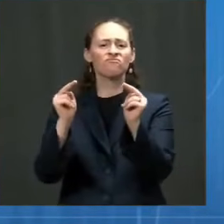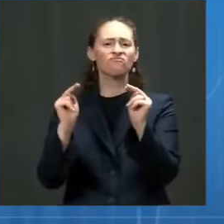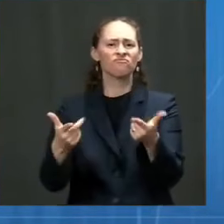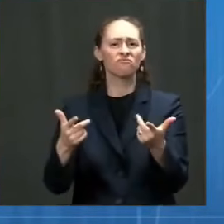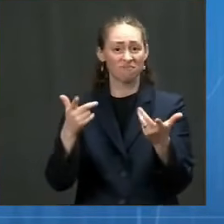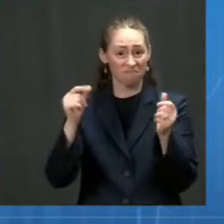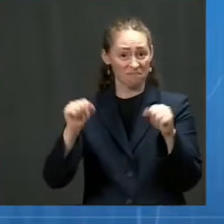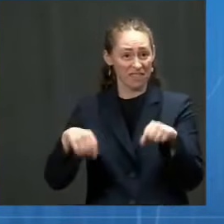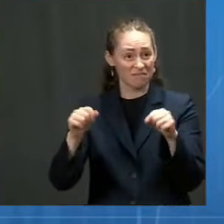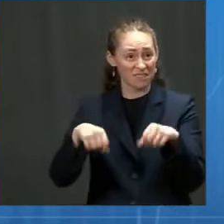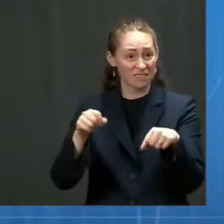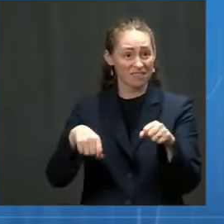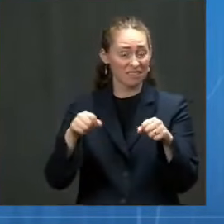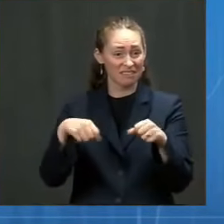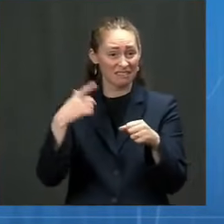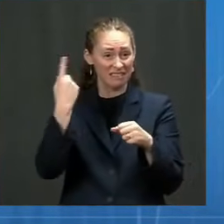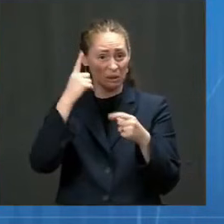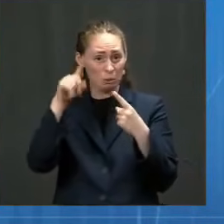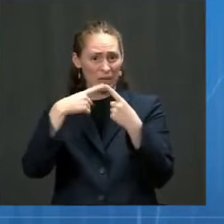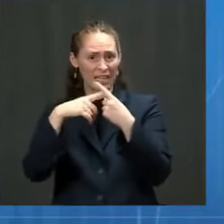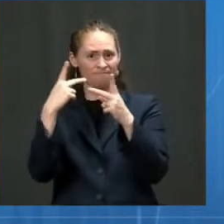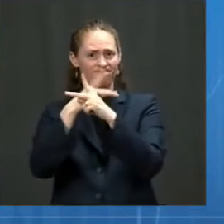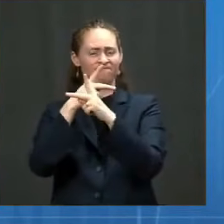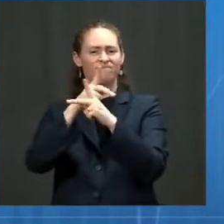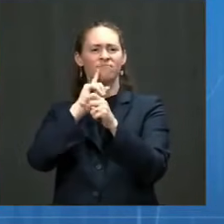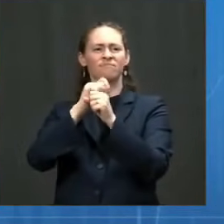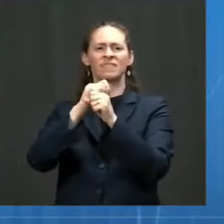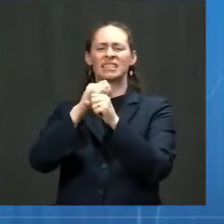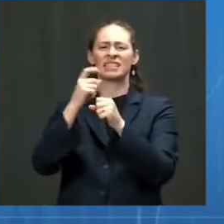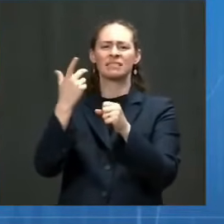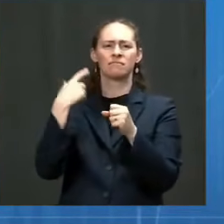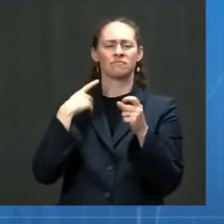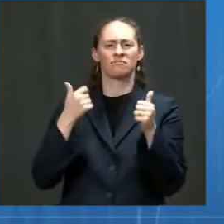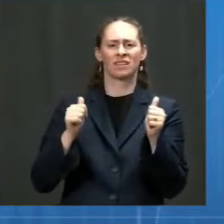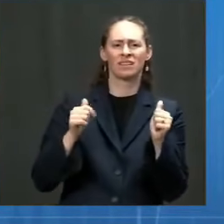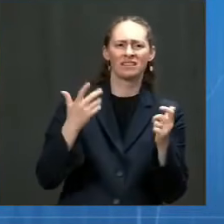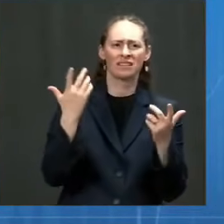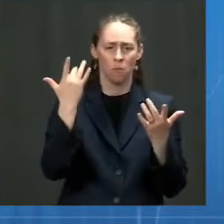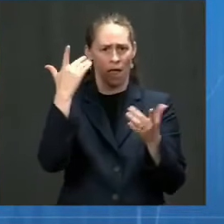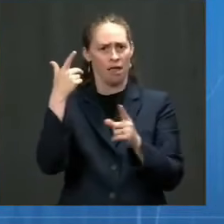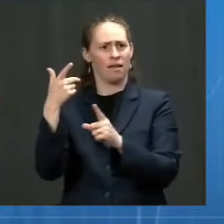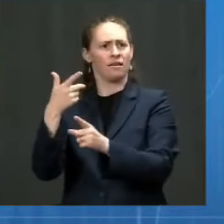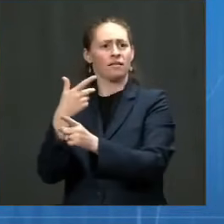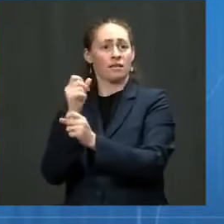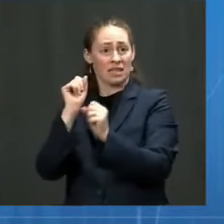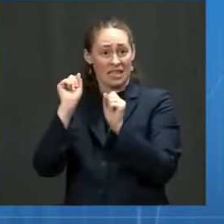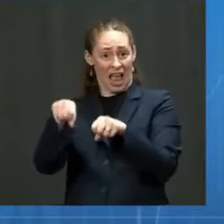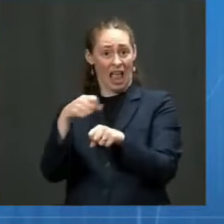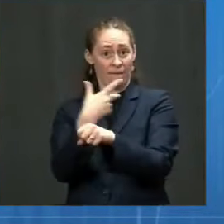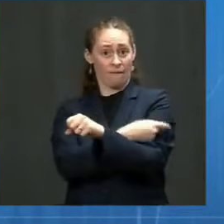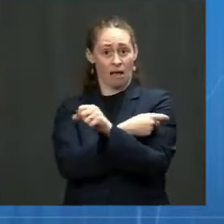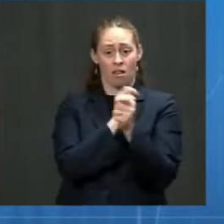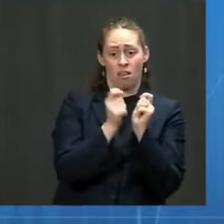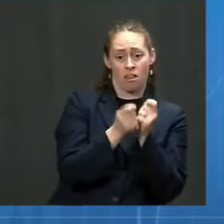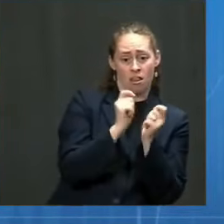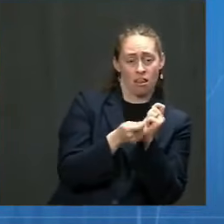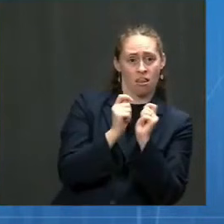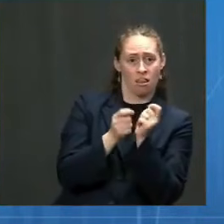a way to tweak it in that situation in order to give us